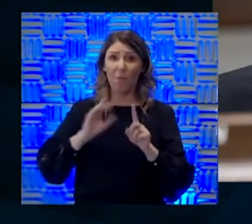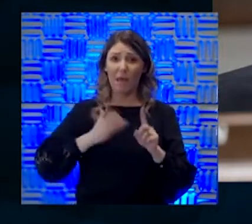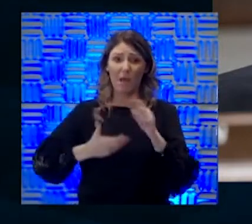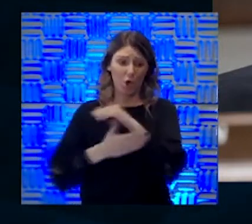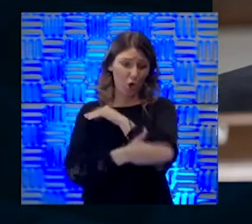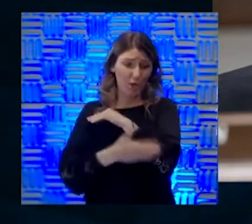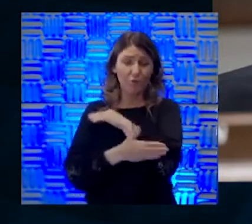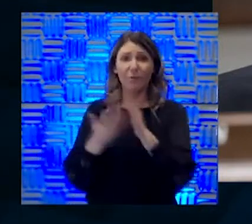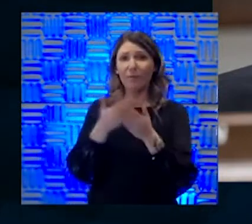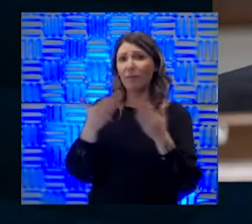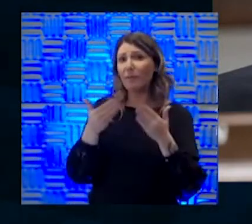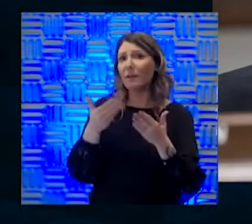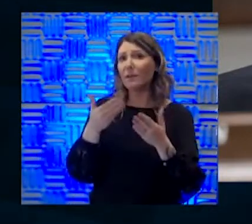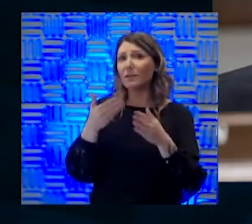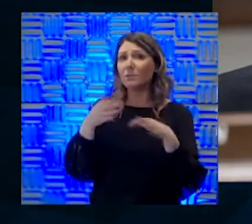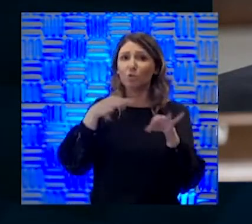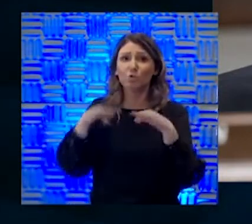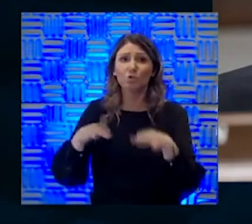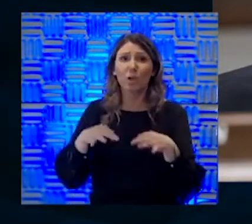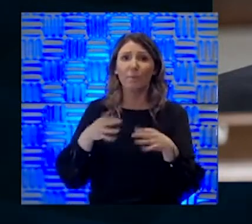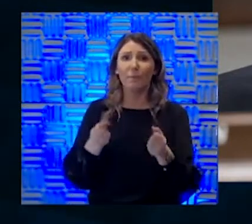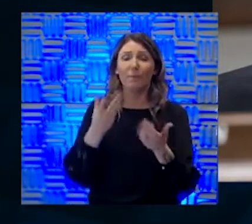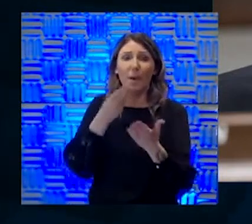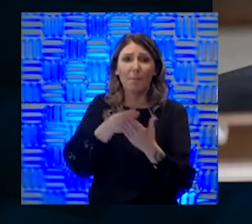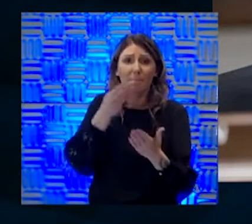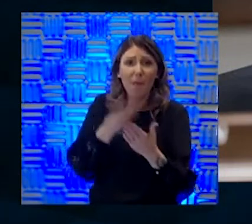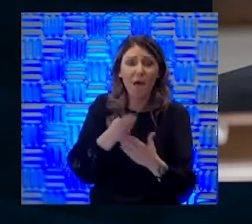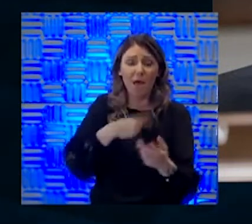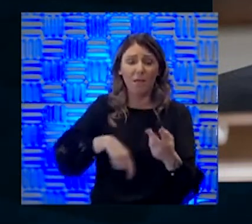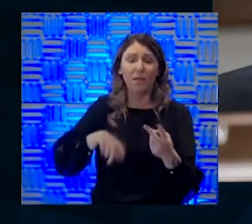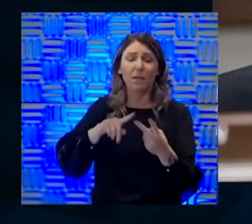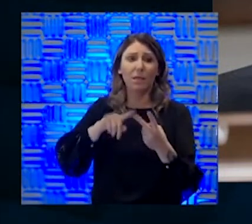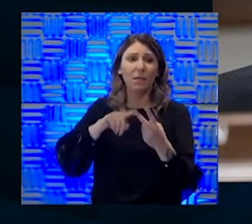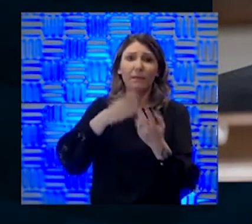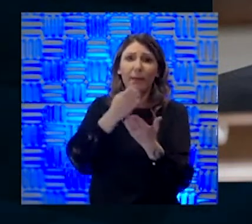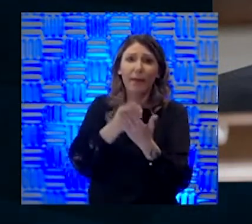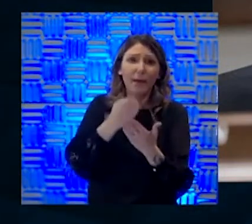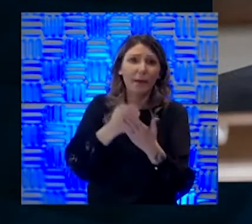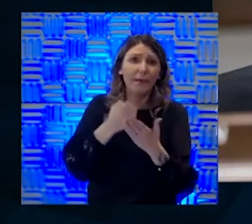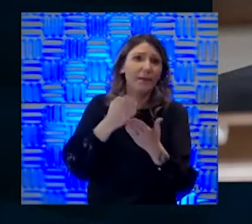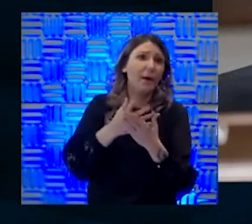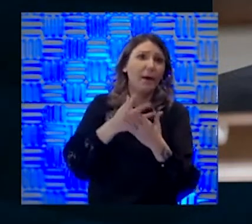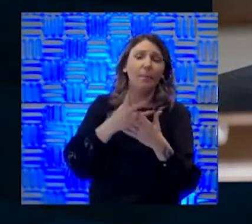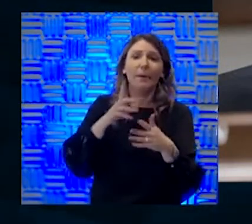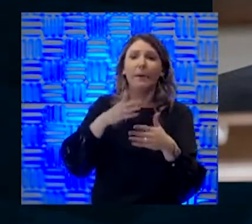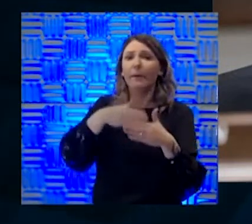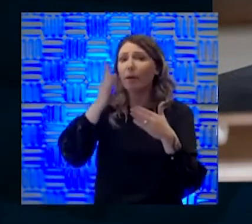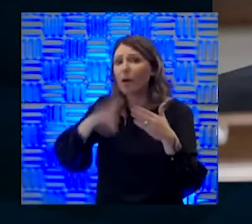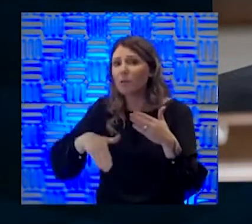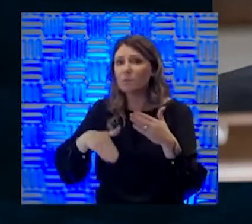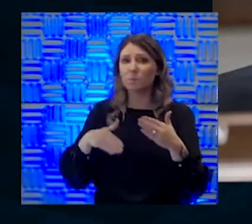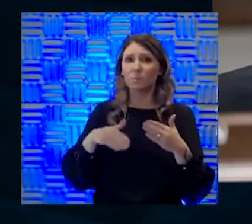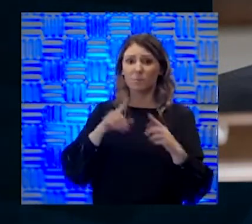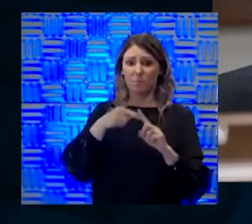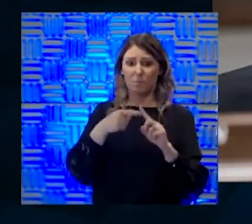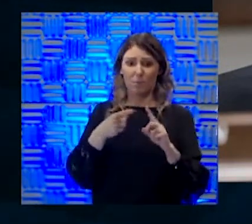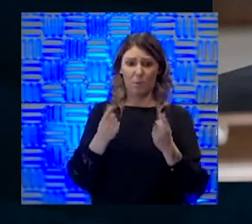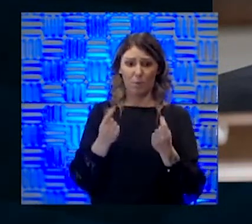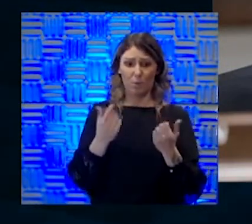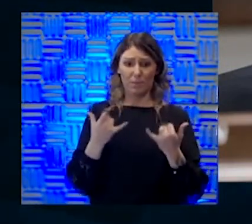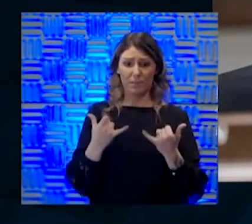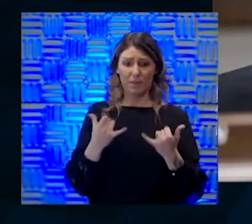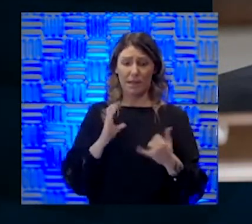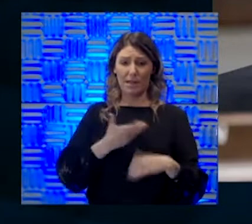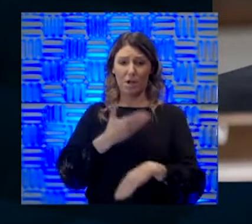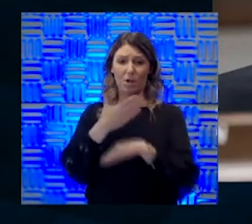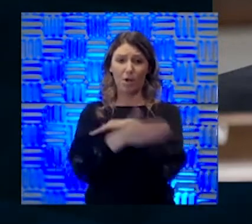been describing, the amount of money that's being spent, the economic consequence of what we have to do today, our country cannot